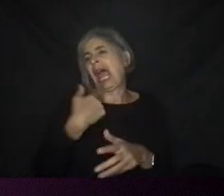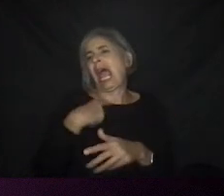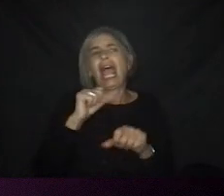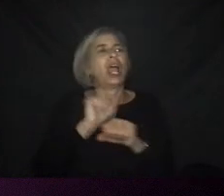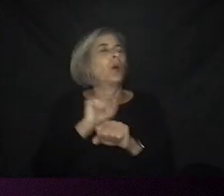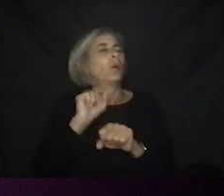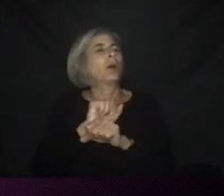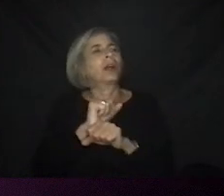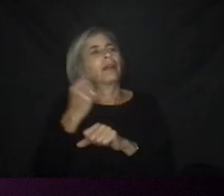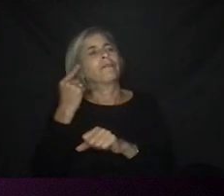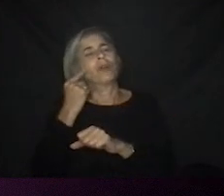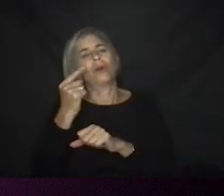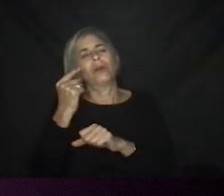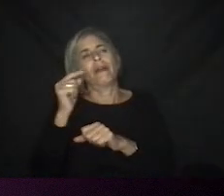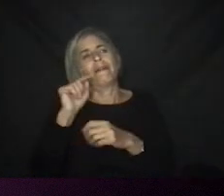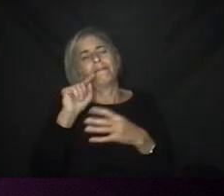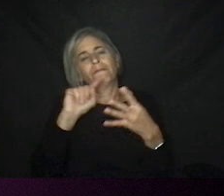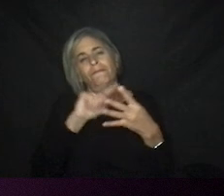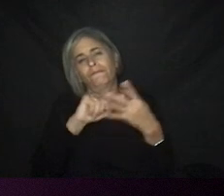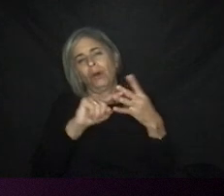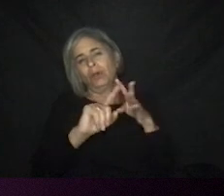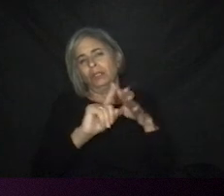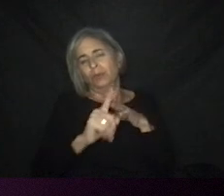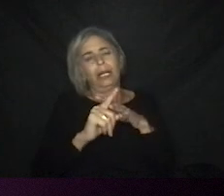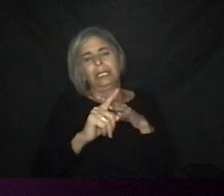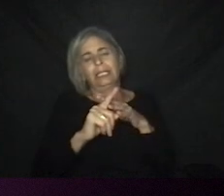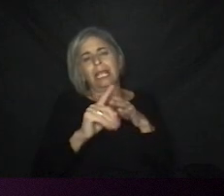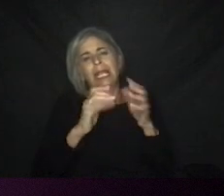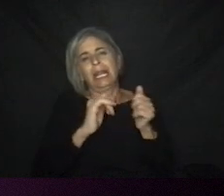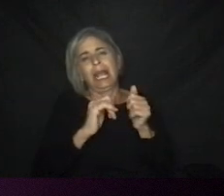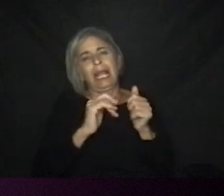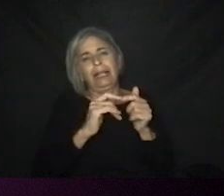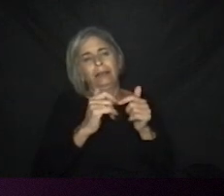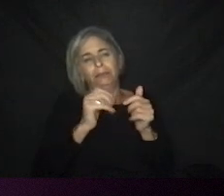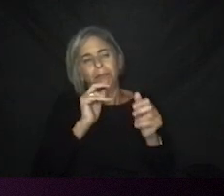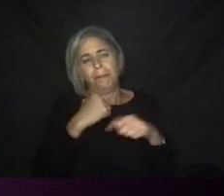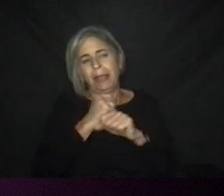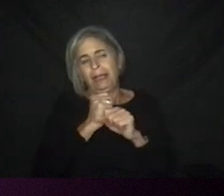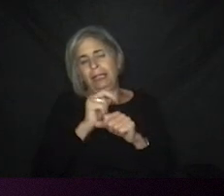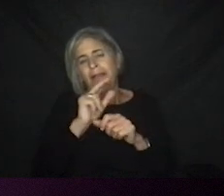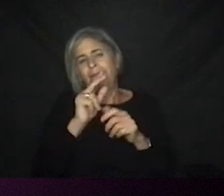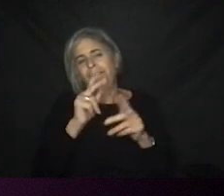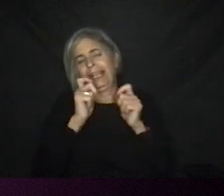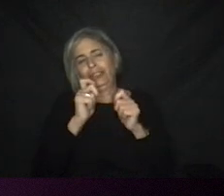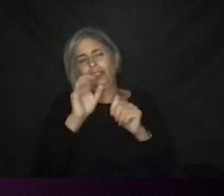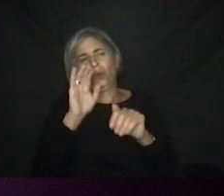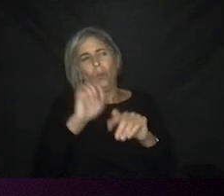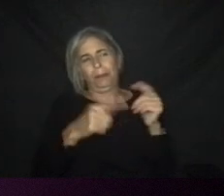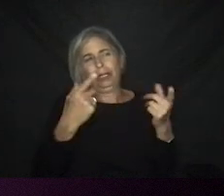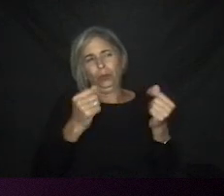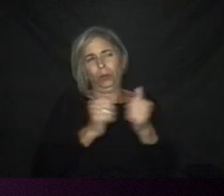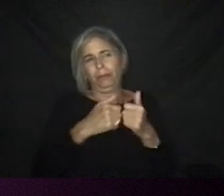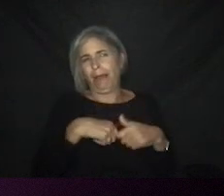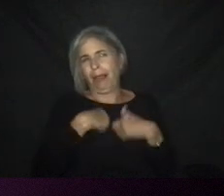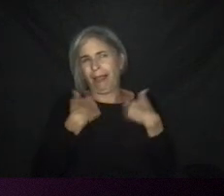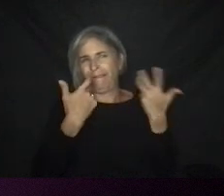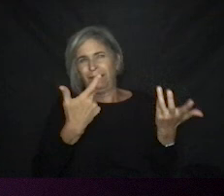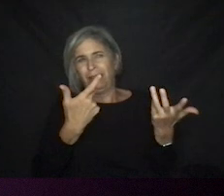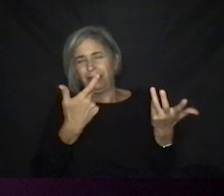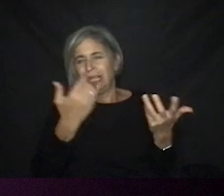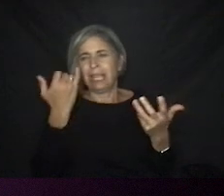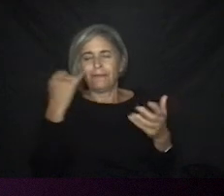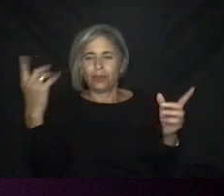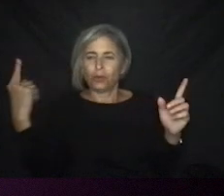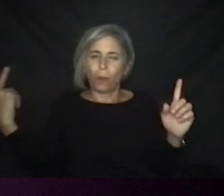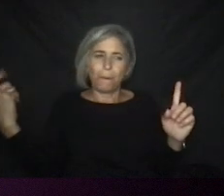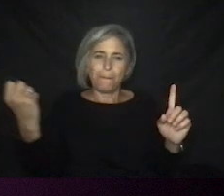for 4 sprints and I've made the site 200 milliseconds faster. What am I even doing with my life? You know, that's not what, but if you tie